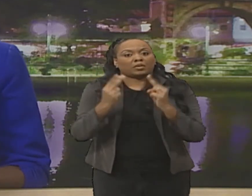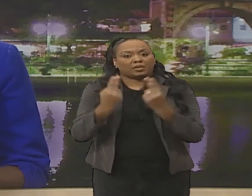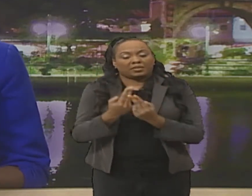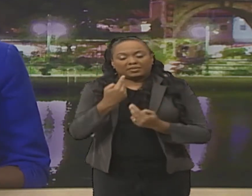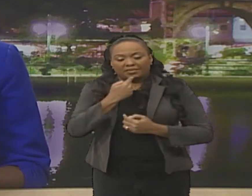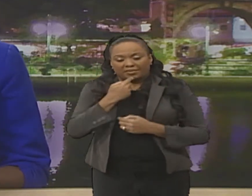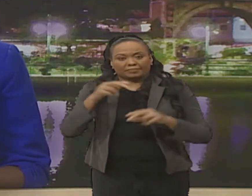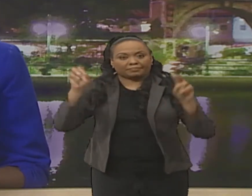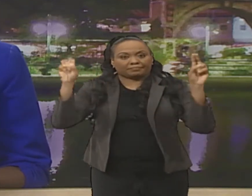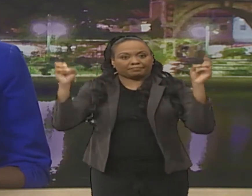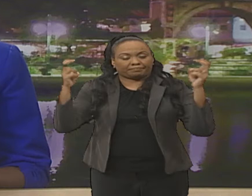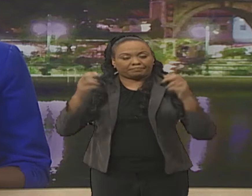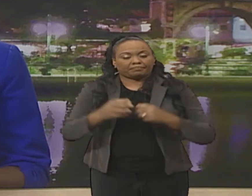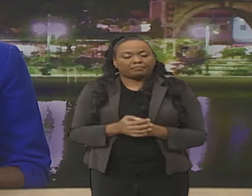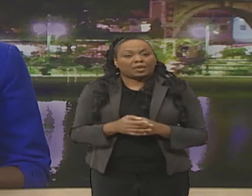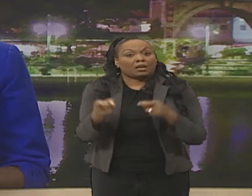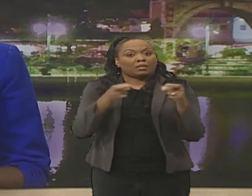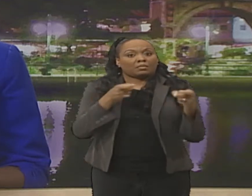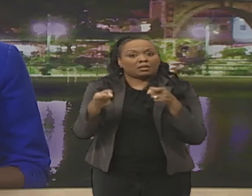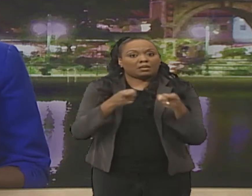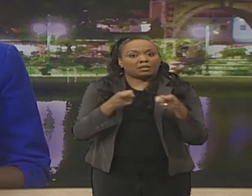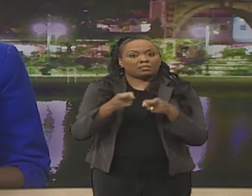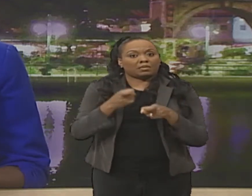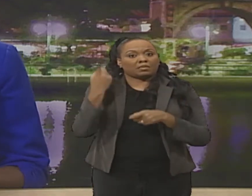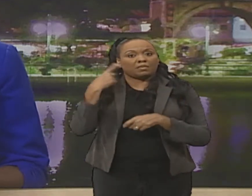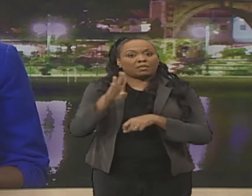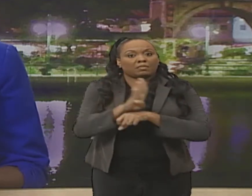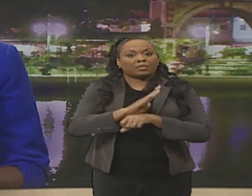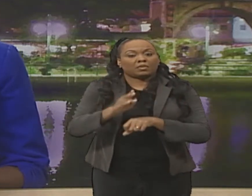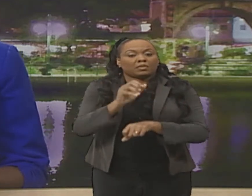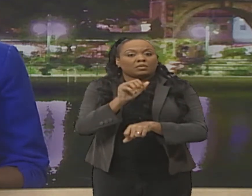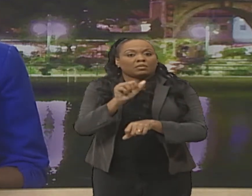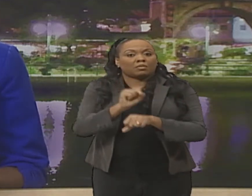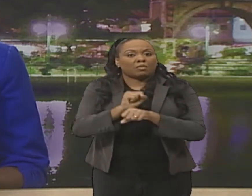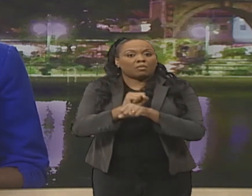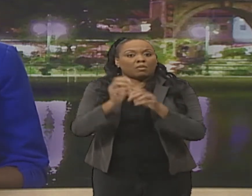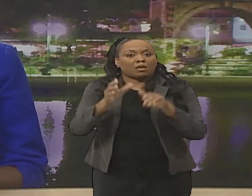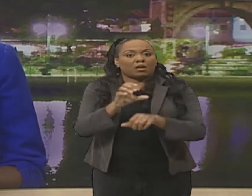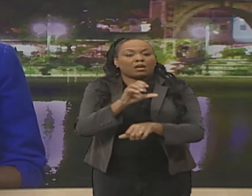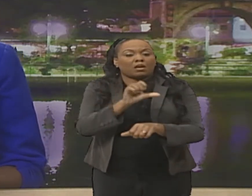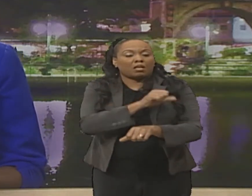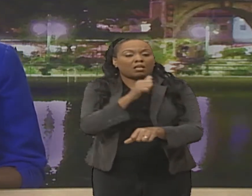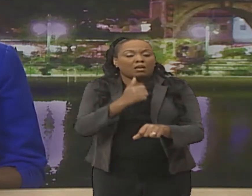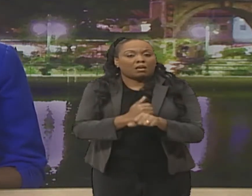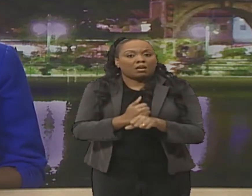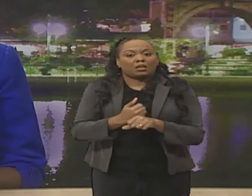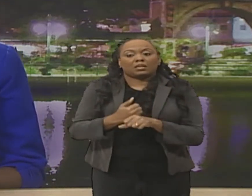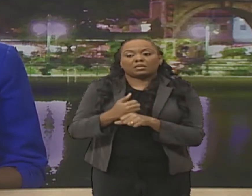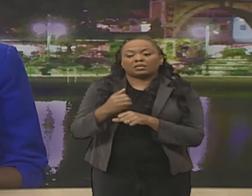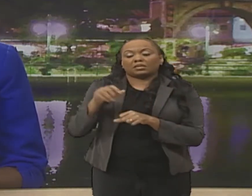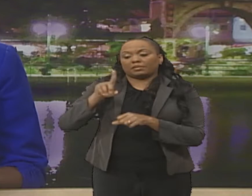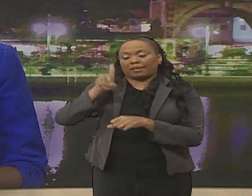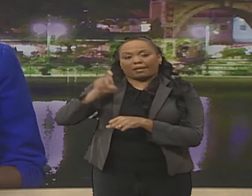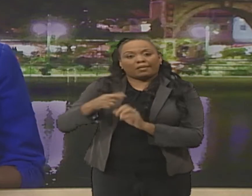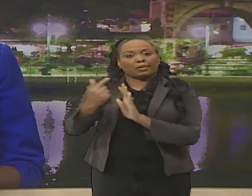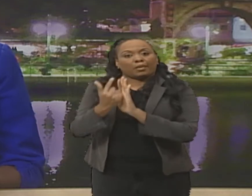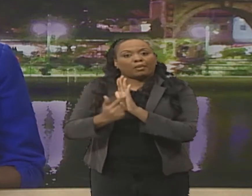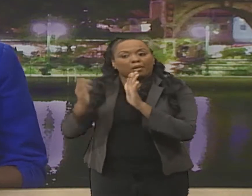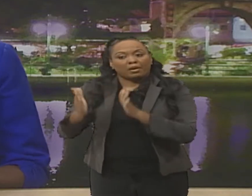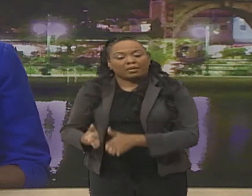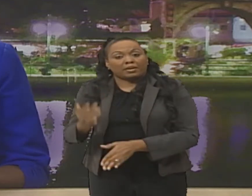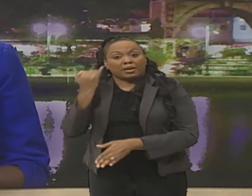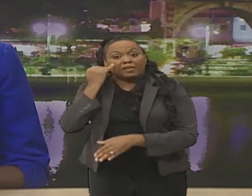of the BWA sought a legal opinion on whether workers should receive the 5% salary increase promised to public